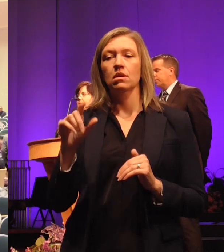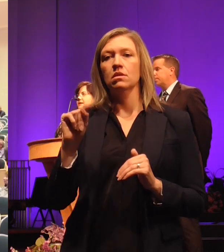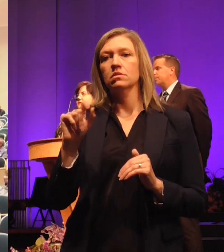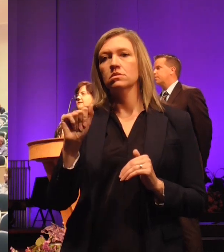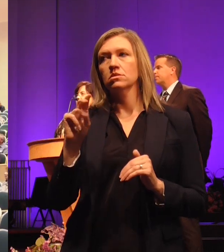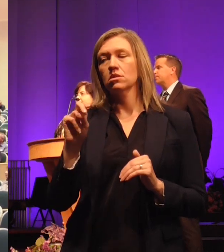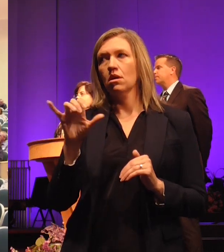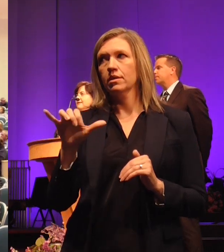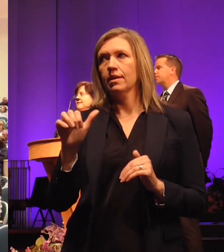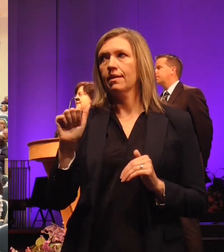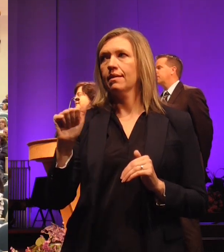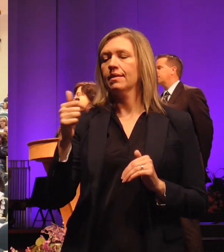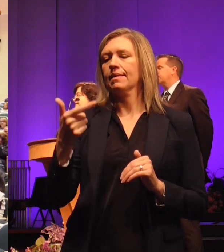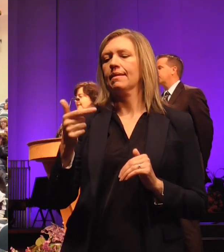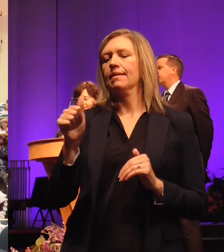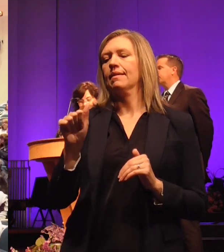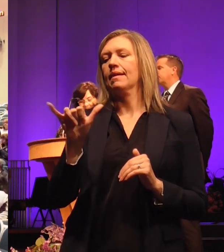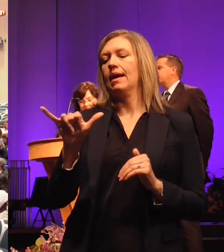Tanya Guywitz,